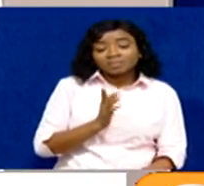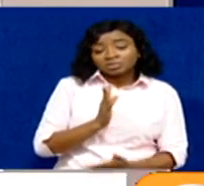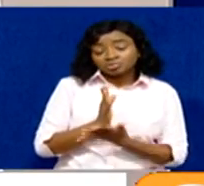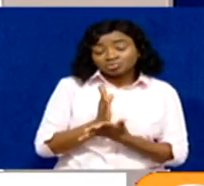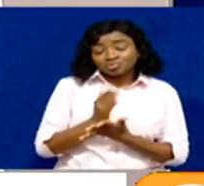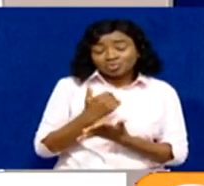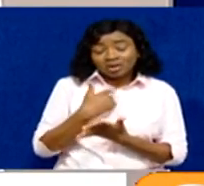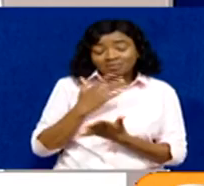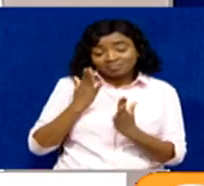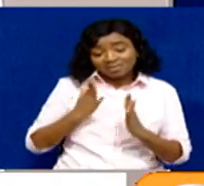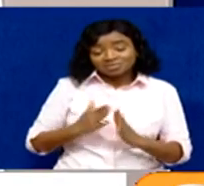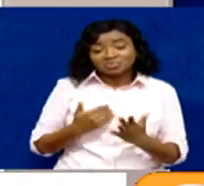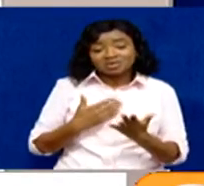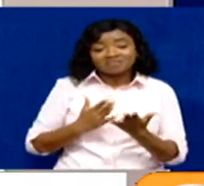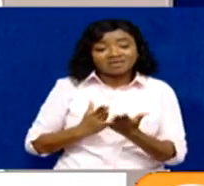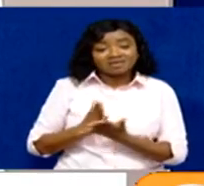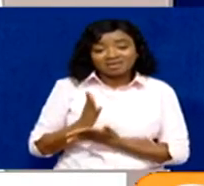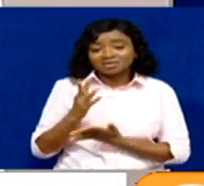did. And